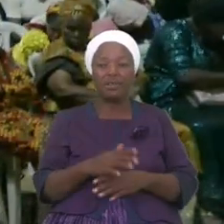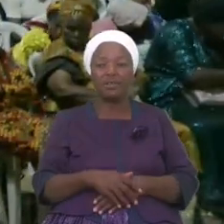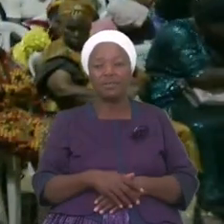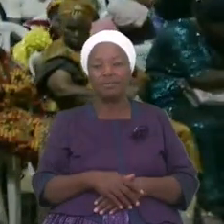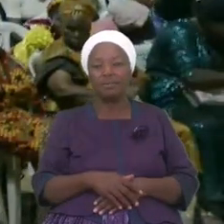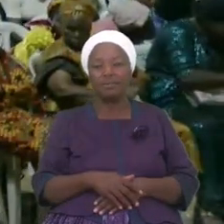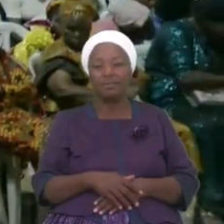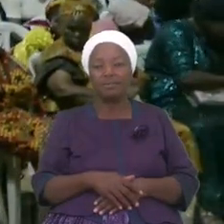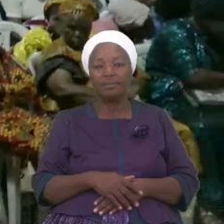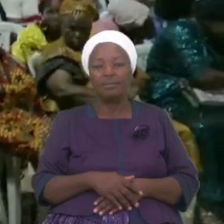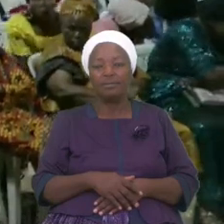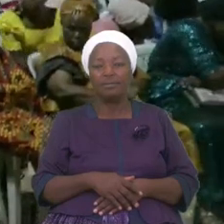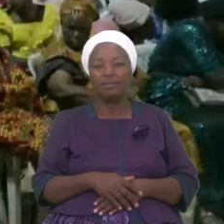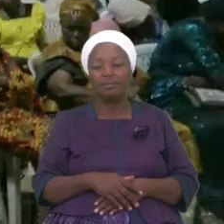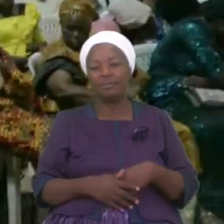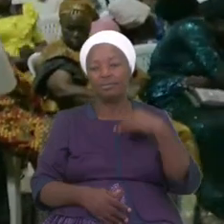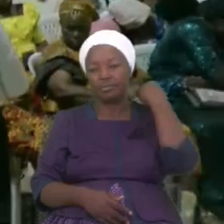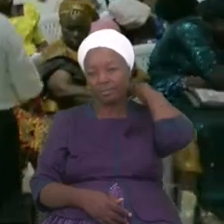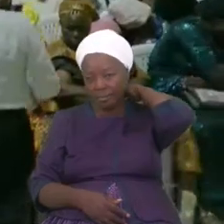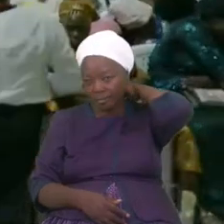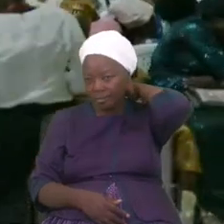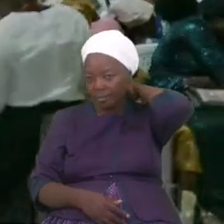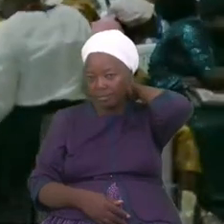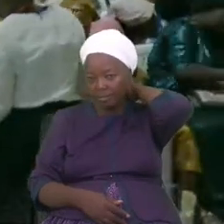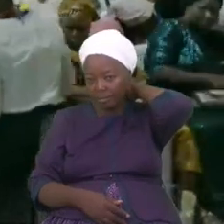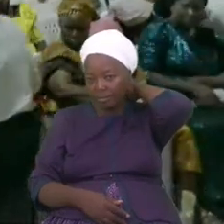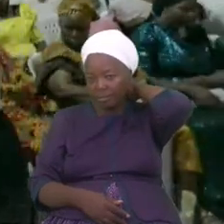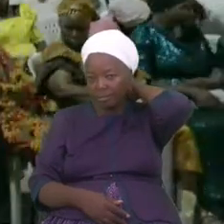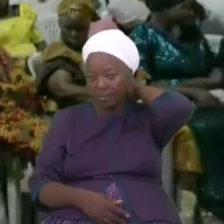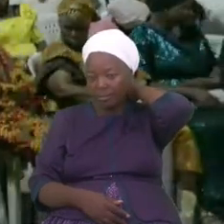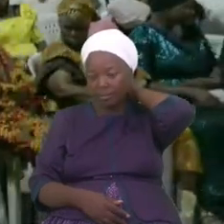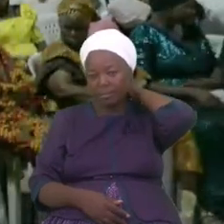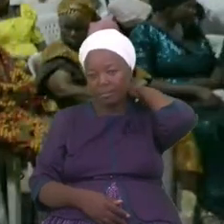side, just wave the flag. On my left hand side, please.